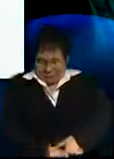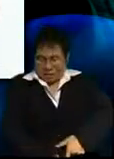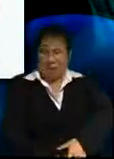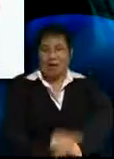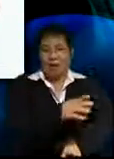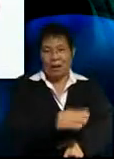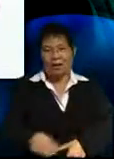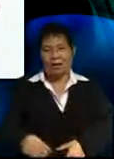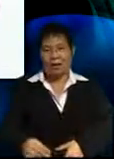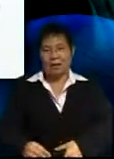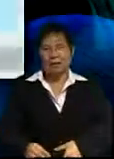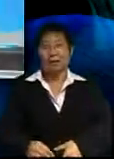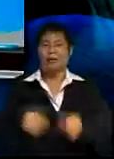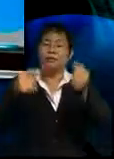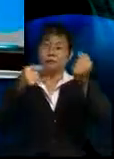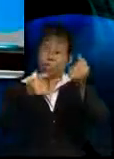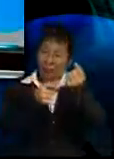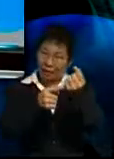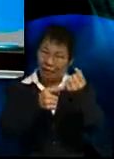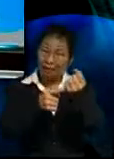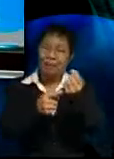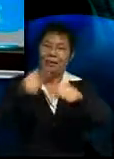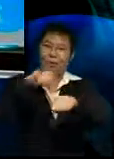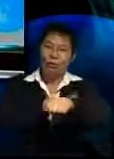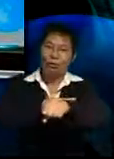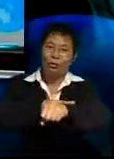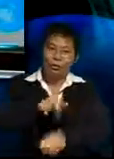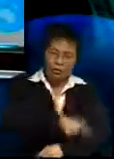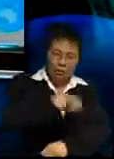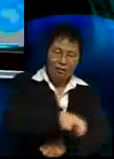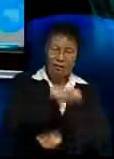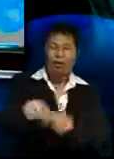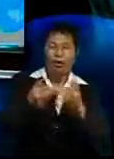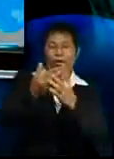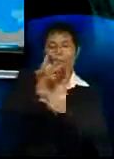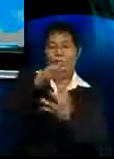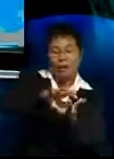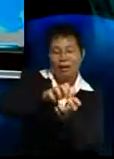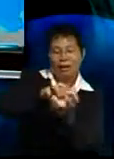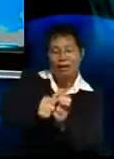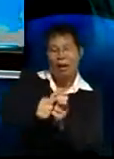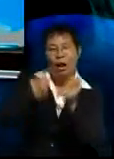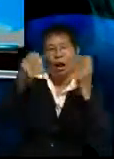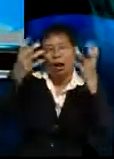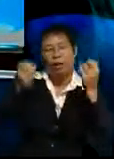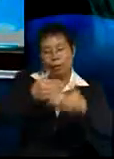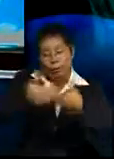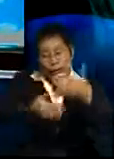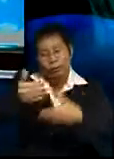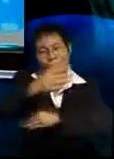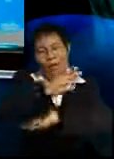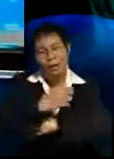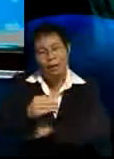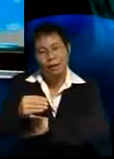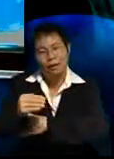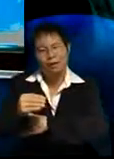and excreted via the anus. During the journey through the digestive tract, a lot of interesting processes and